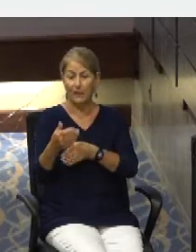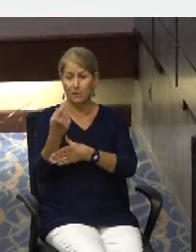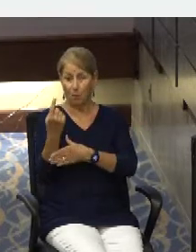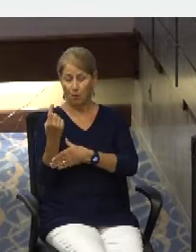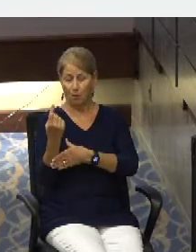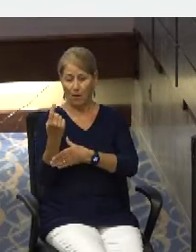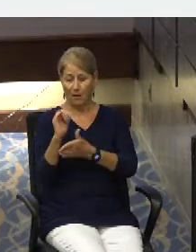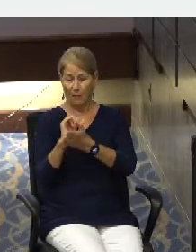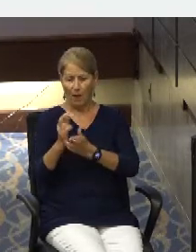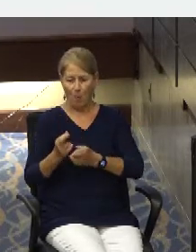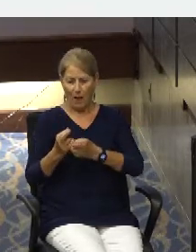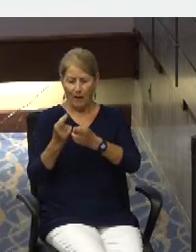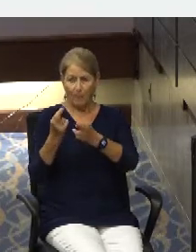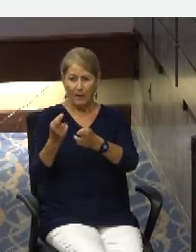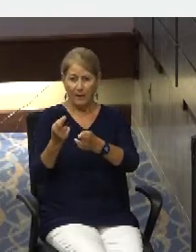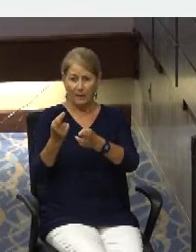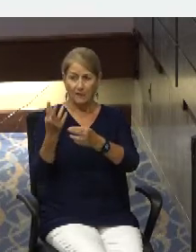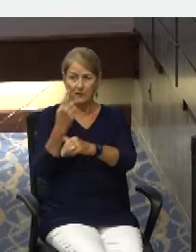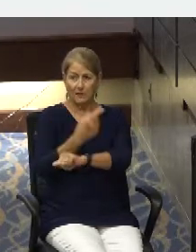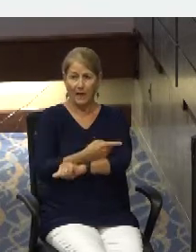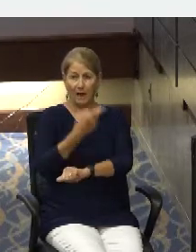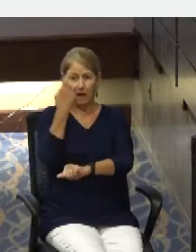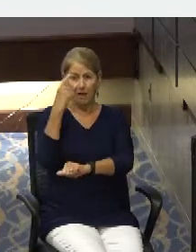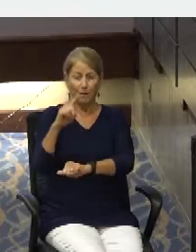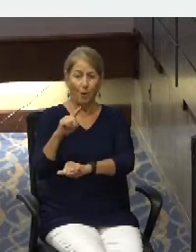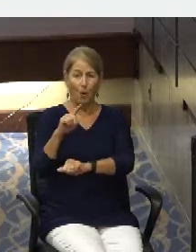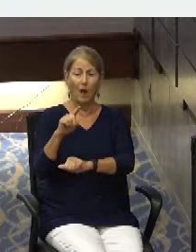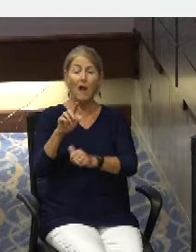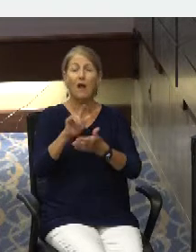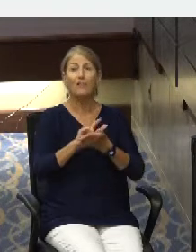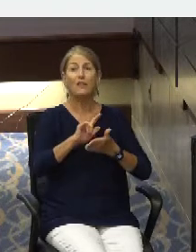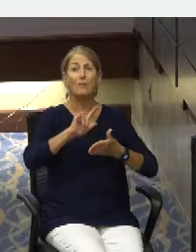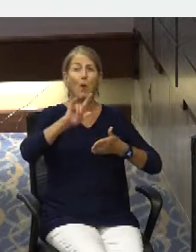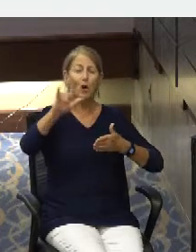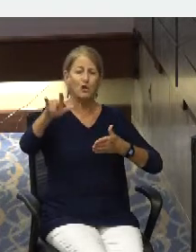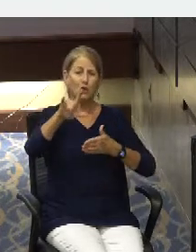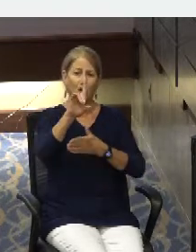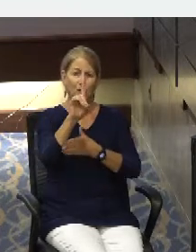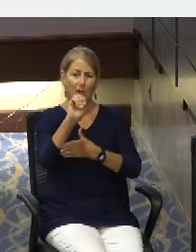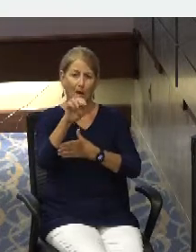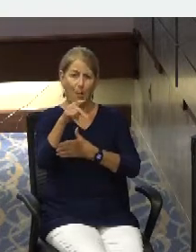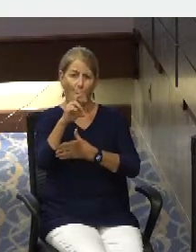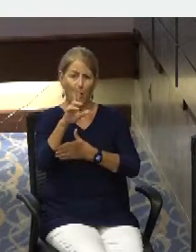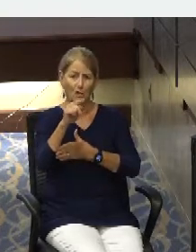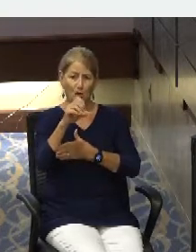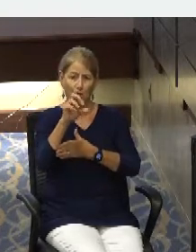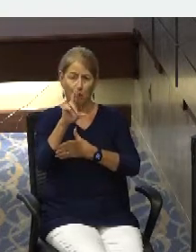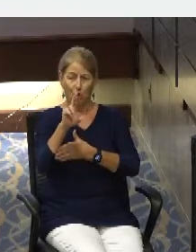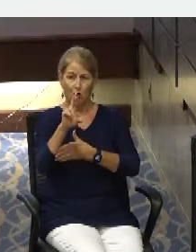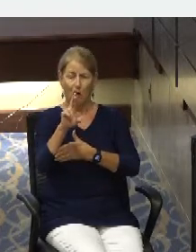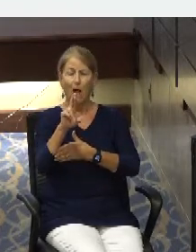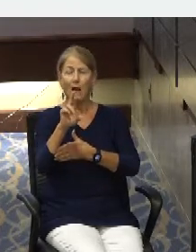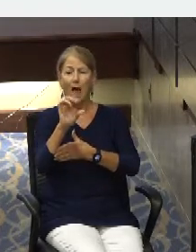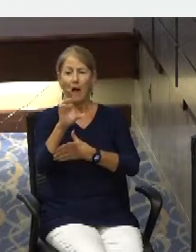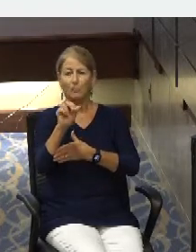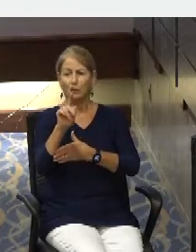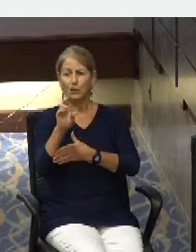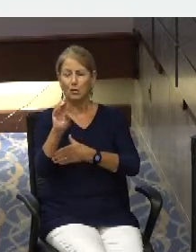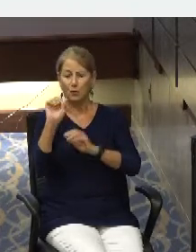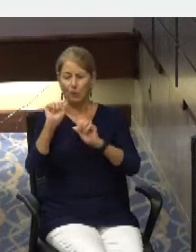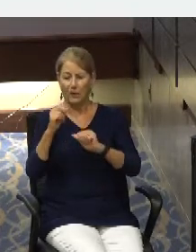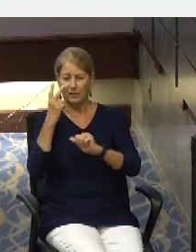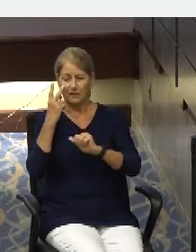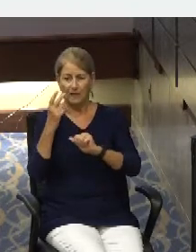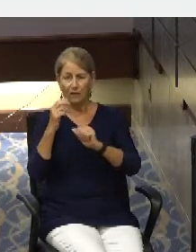being recommended today is for the departure lounge. And you can see here on the right side of this slide, the